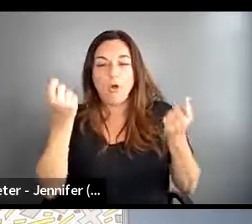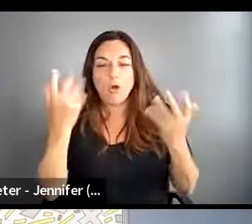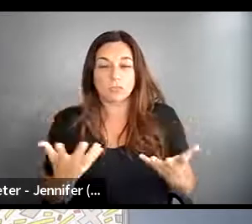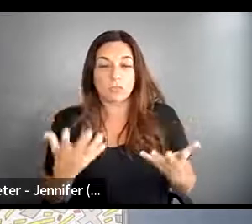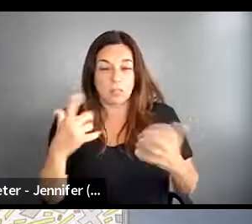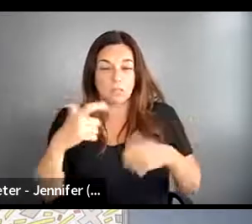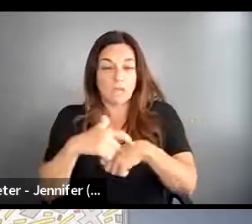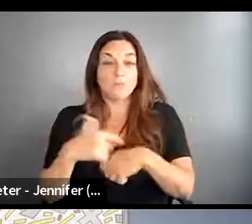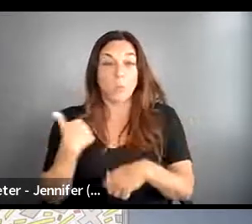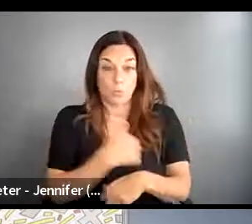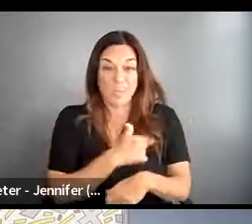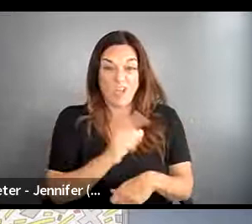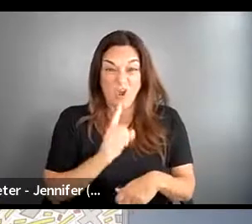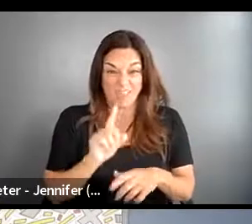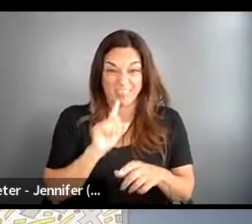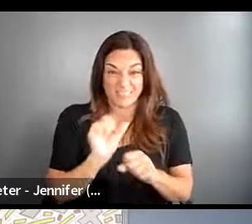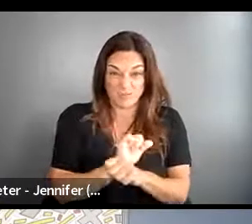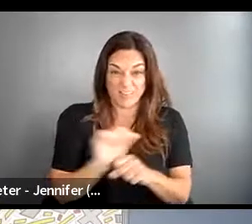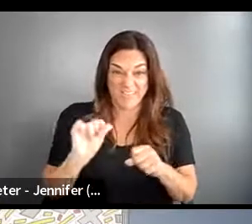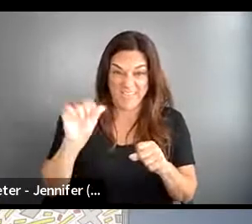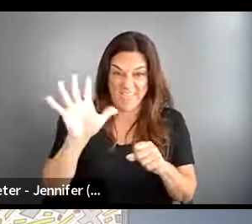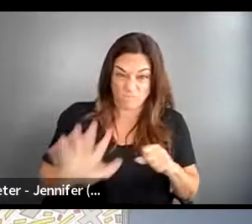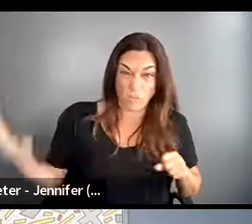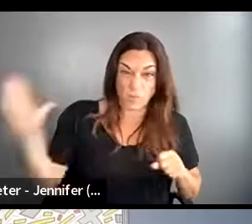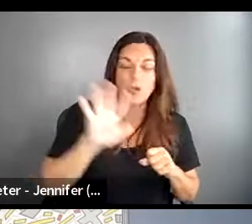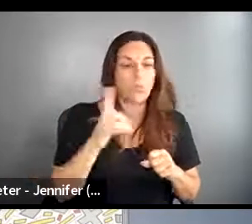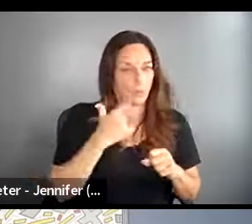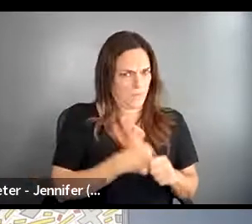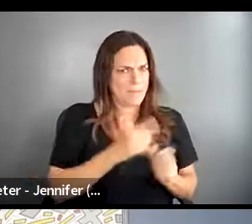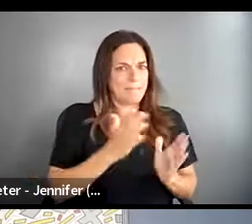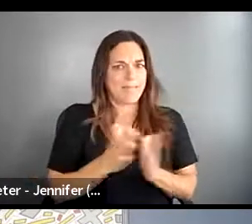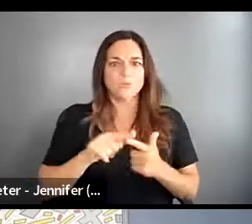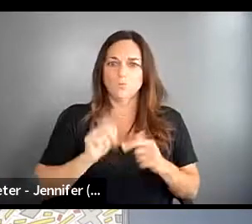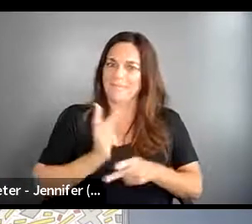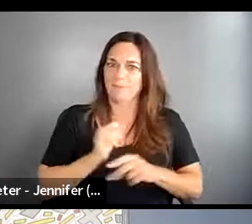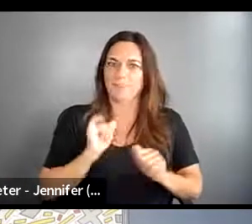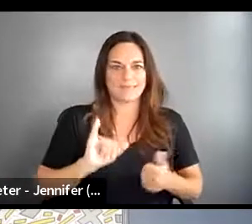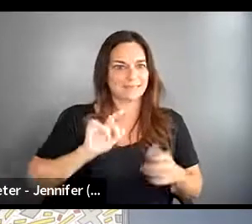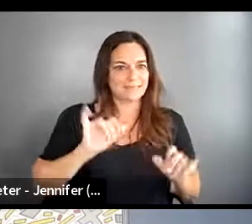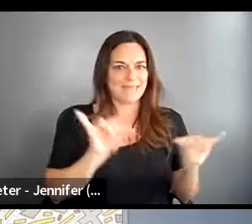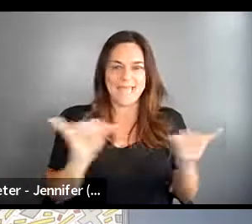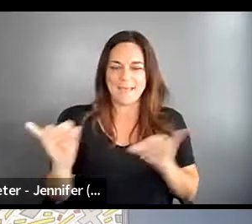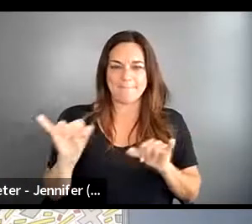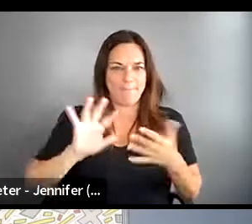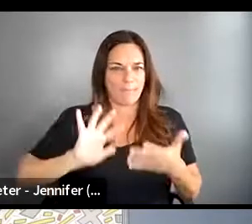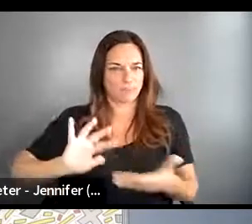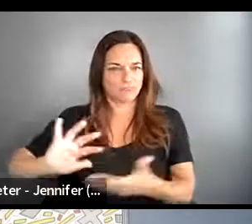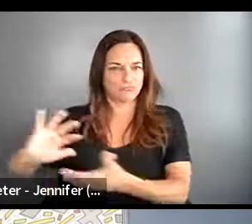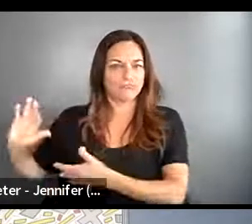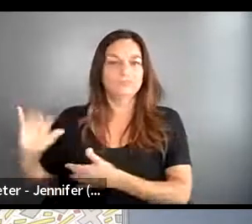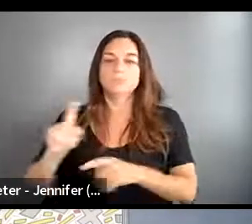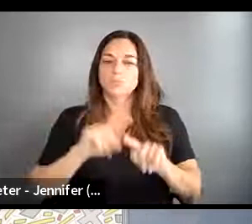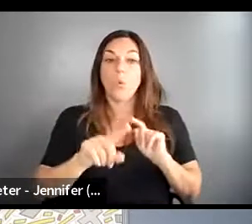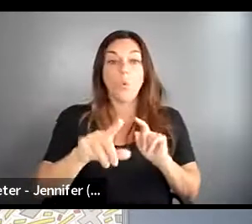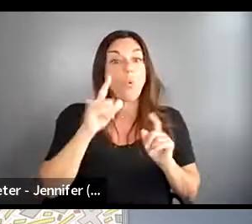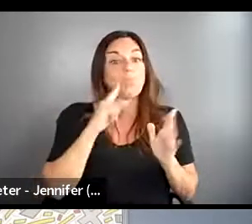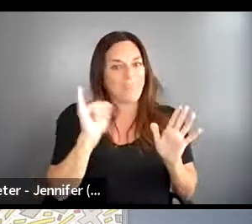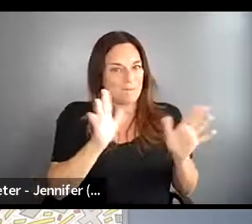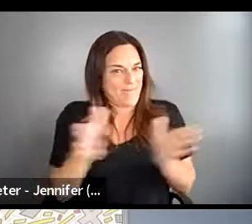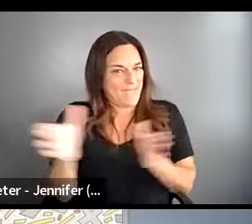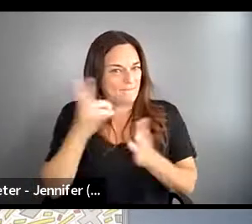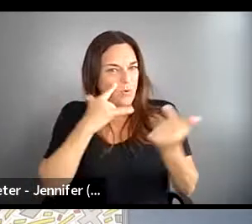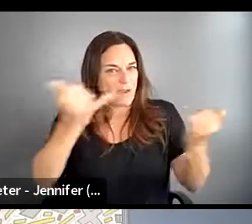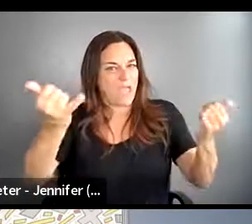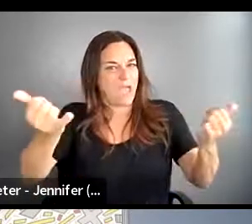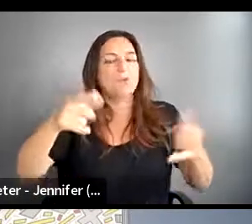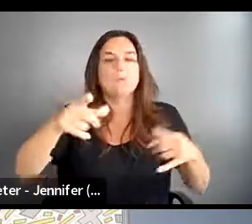literally everywhere, and we plan to just keep that same energy. And so that's the plan for right now. We're not going to step back. We're